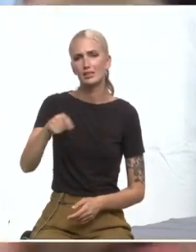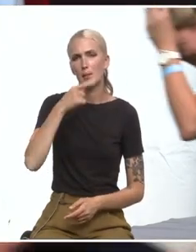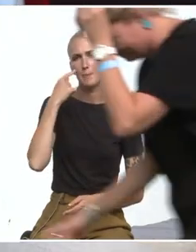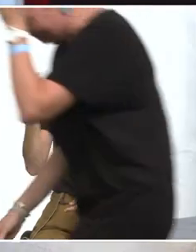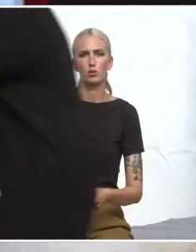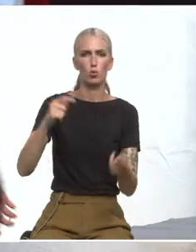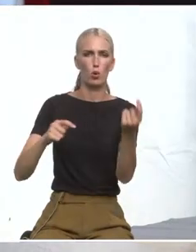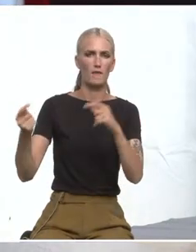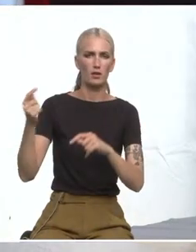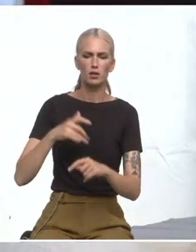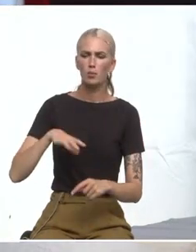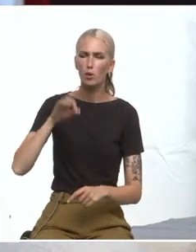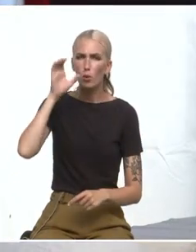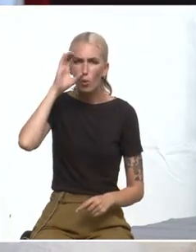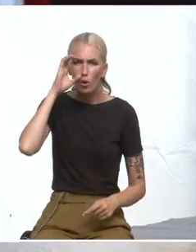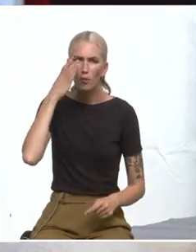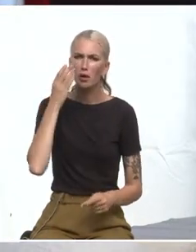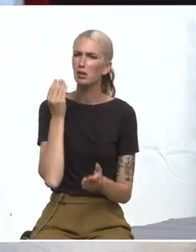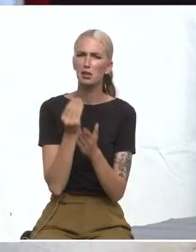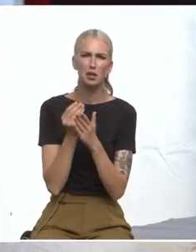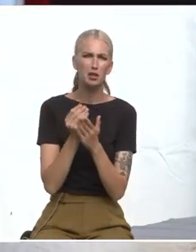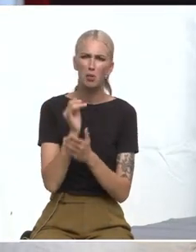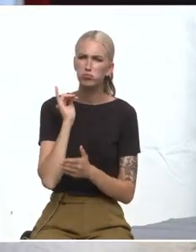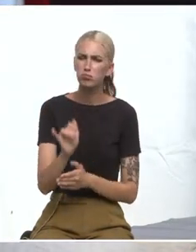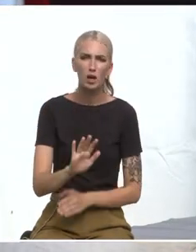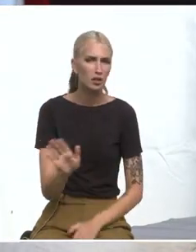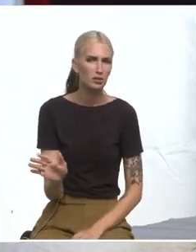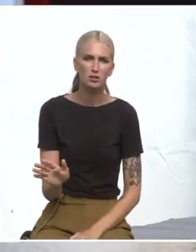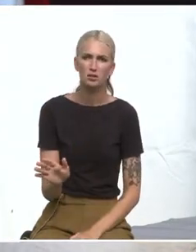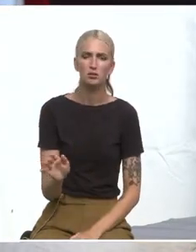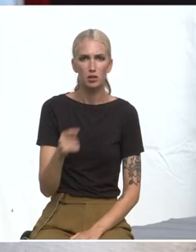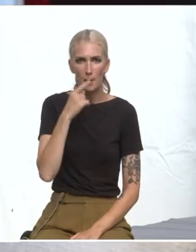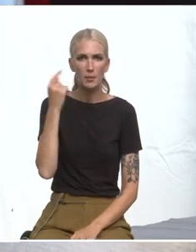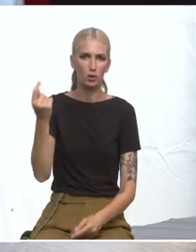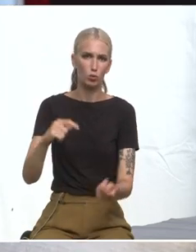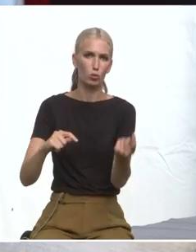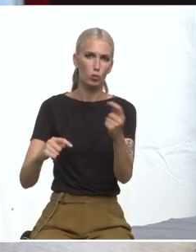And we will listen to you, and we will not judge you. They will come.